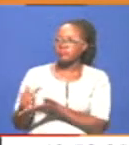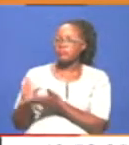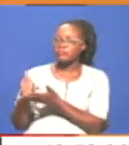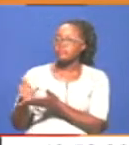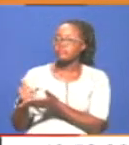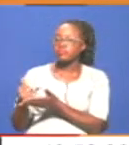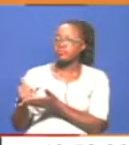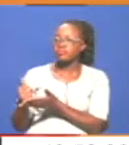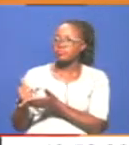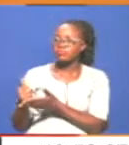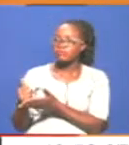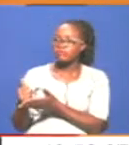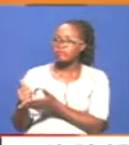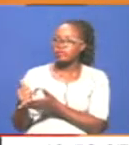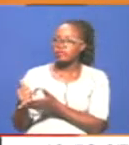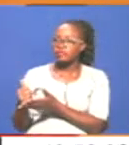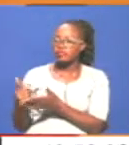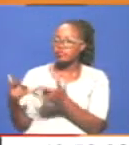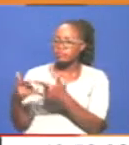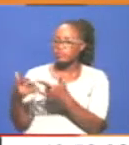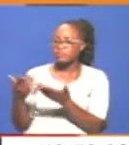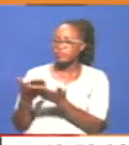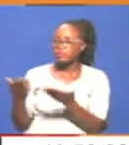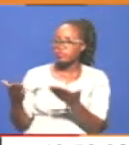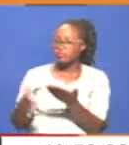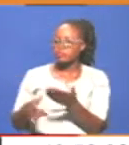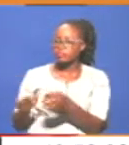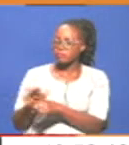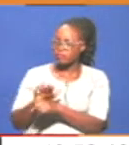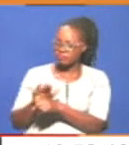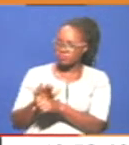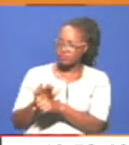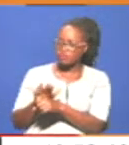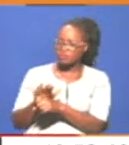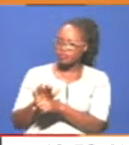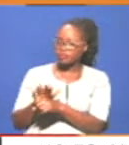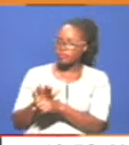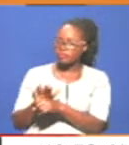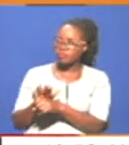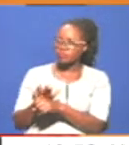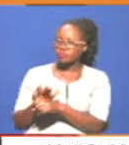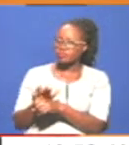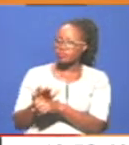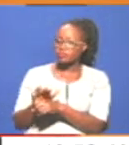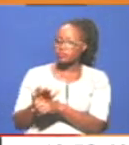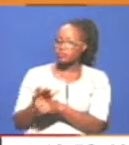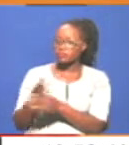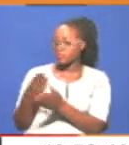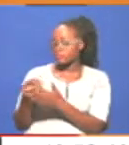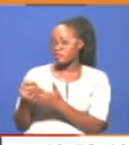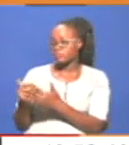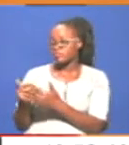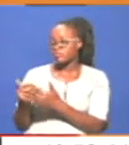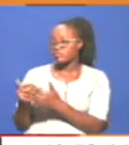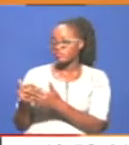there. But those are the gaps that we really need to fill in. So, and a lot of that costs money, not as much as football or